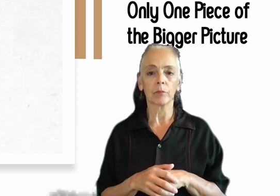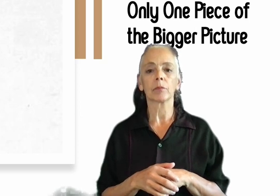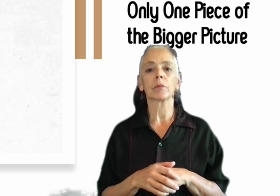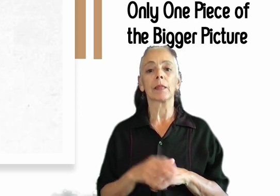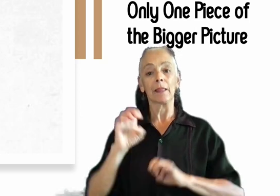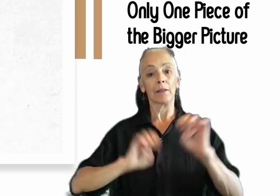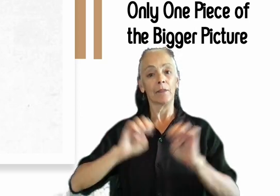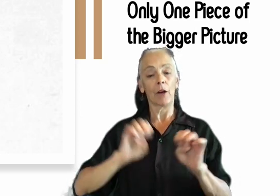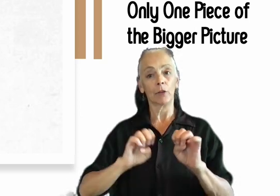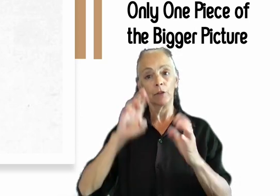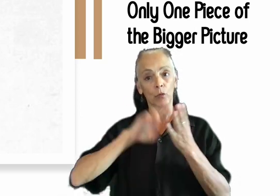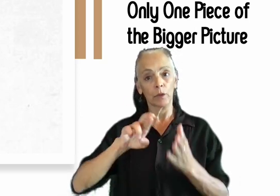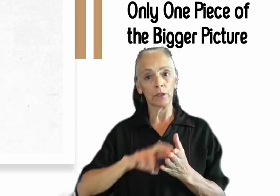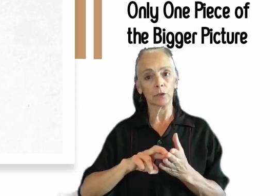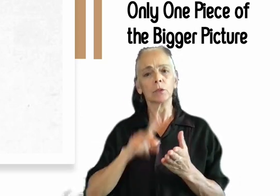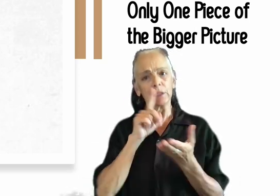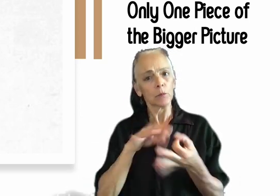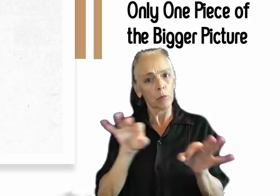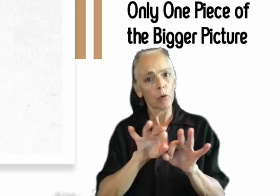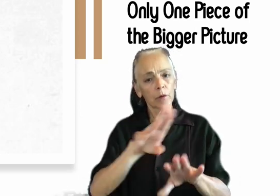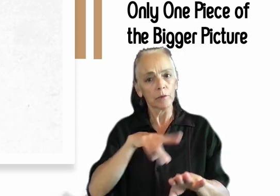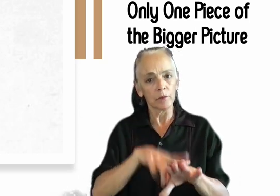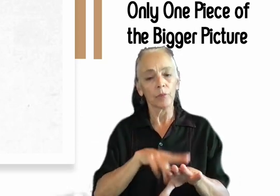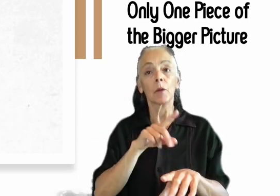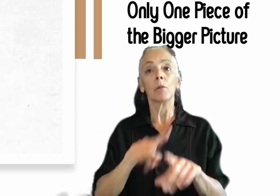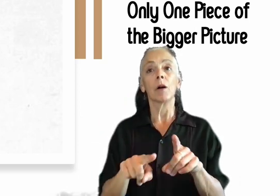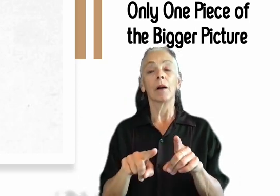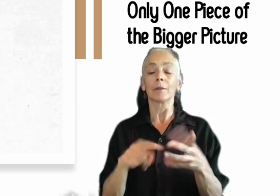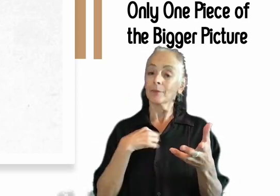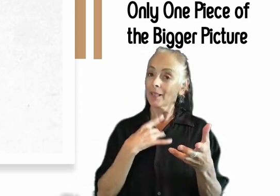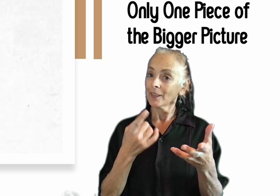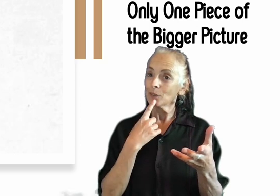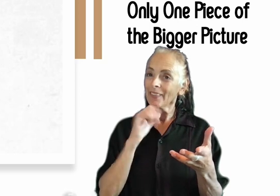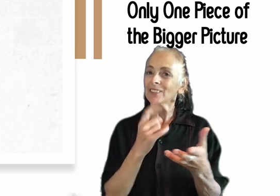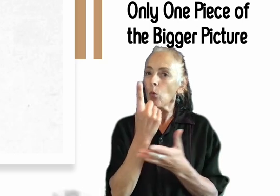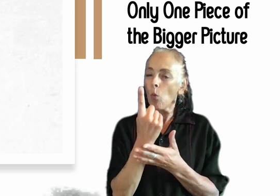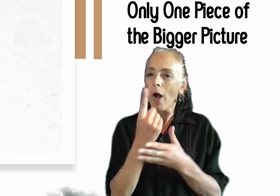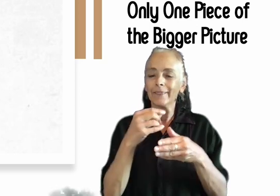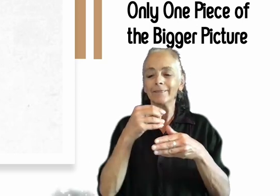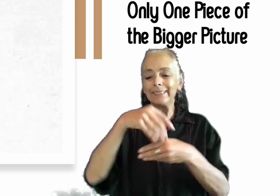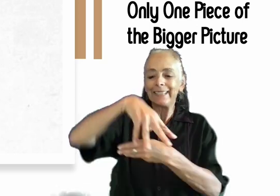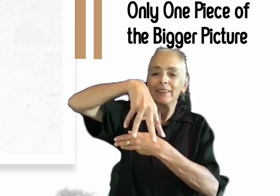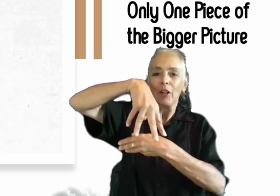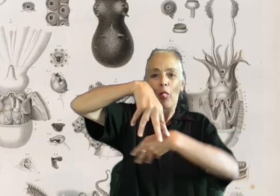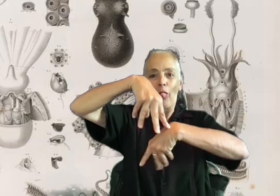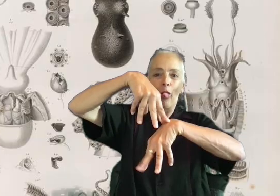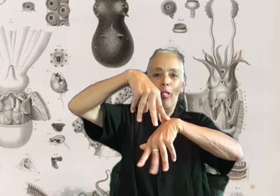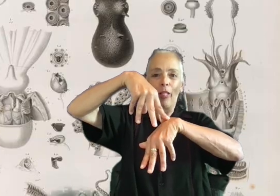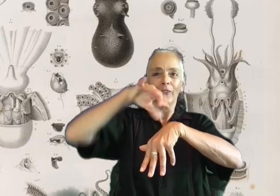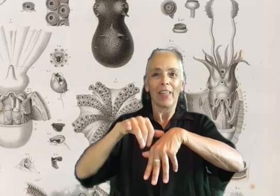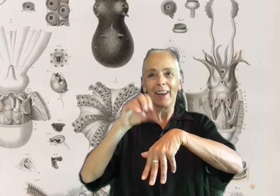evaluative research is certainly important but as i like to say it's only one tentacle of the octopus